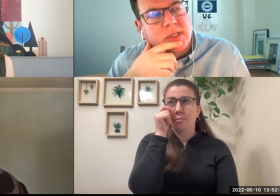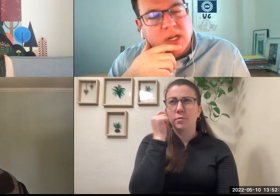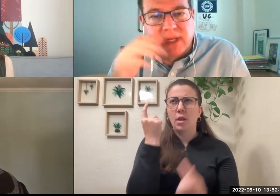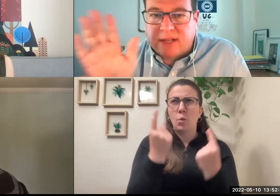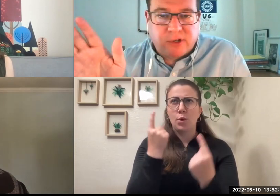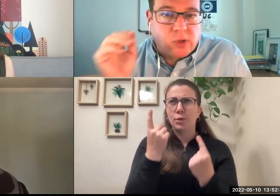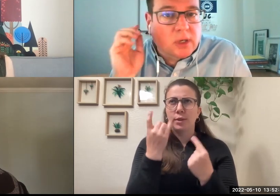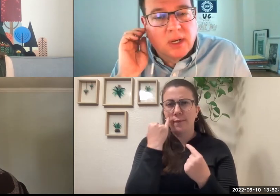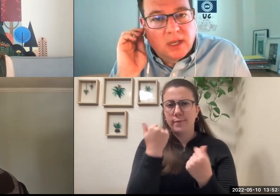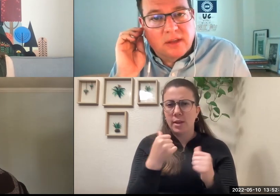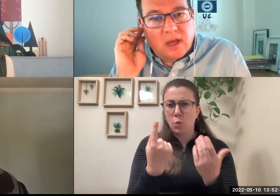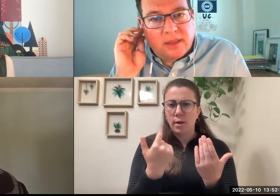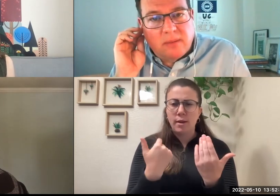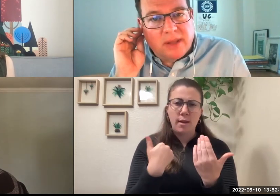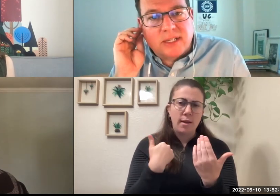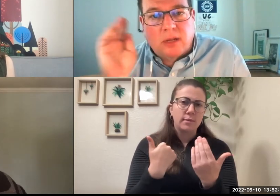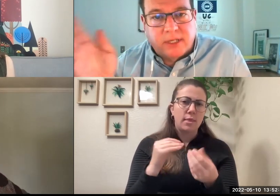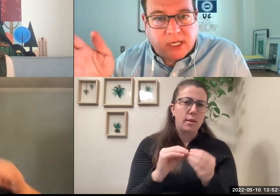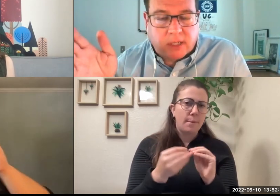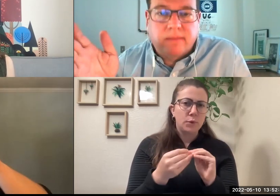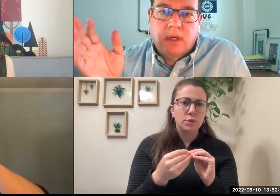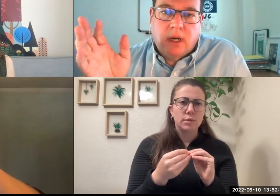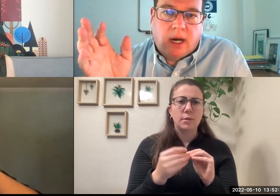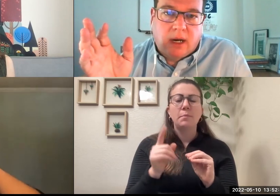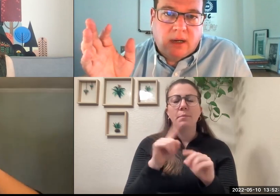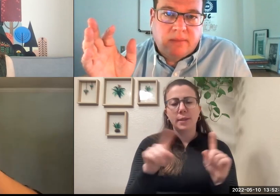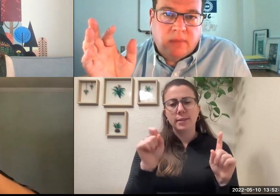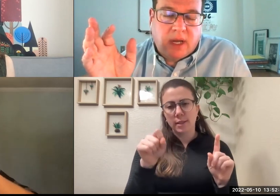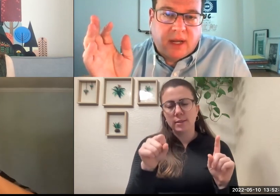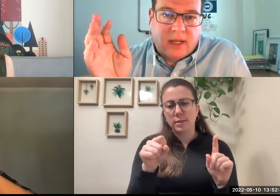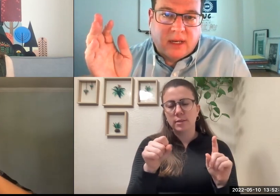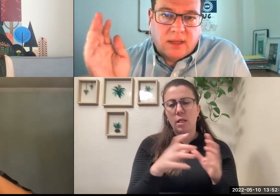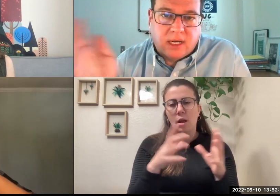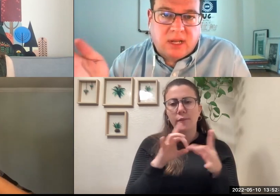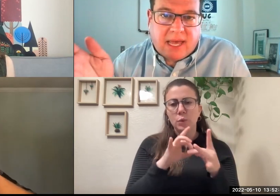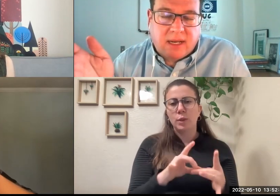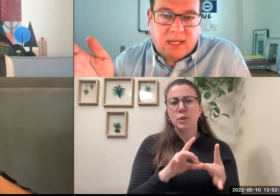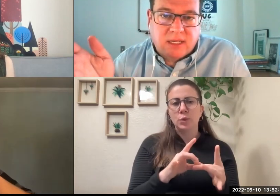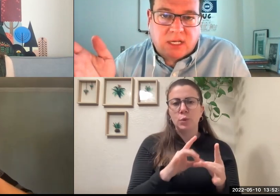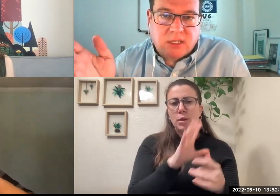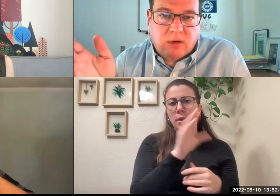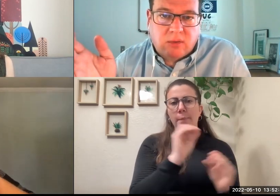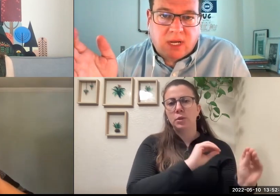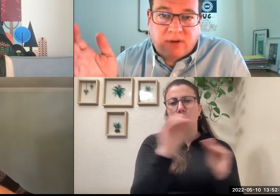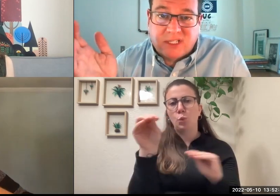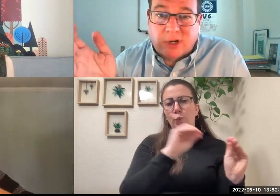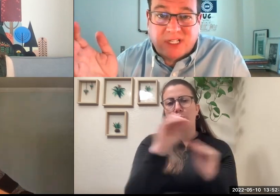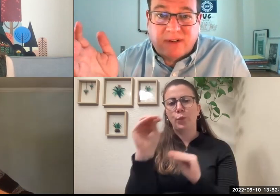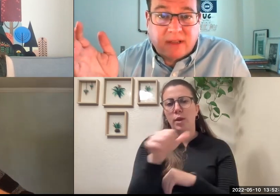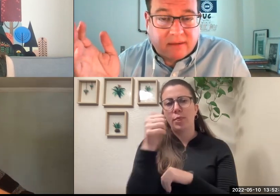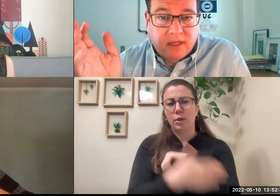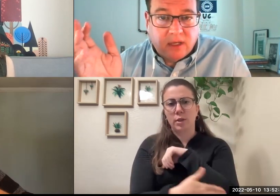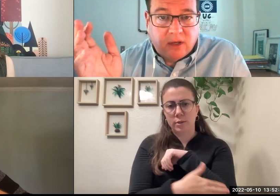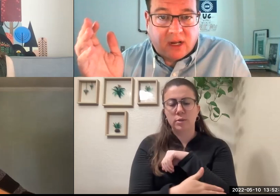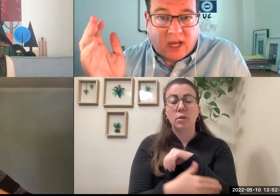actual numbers on it. But yeah, for sure, a little bit of that is globalization. And a little bit of that is also increased